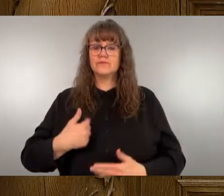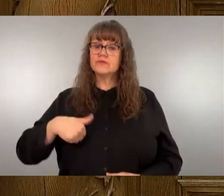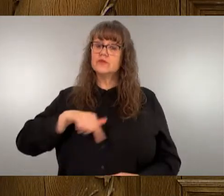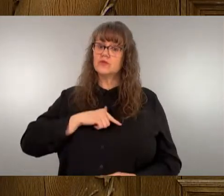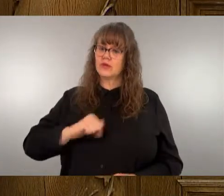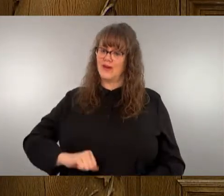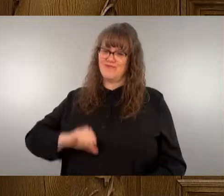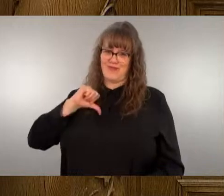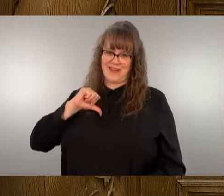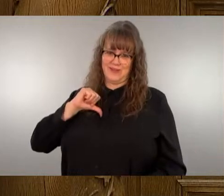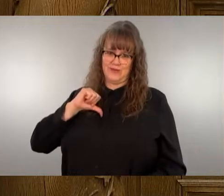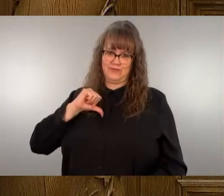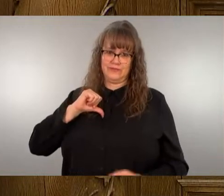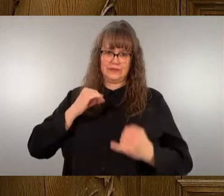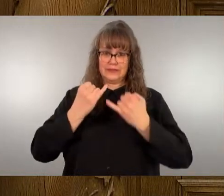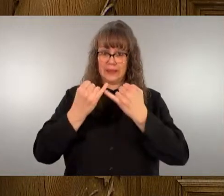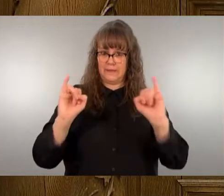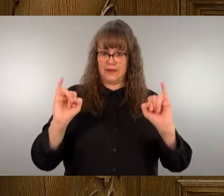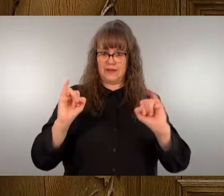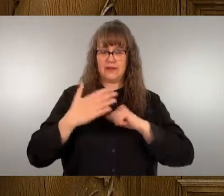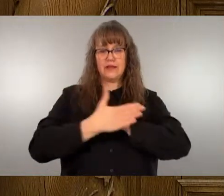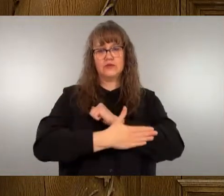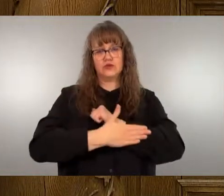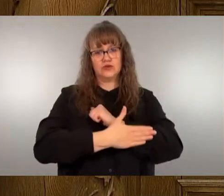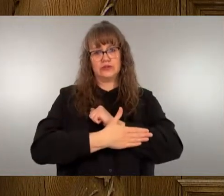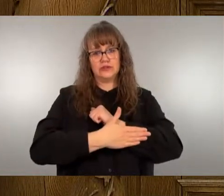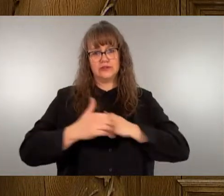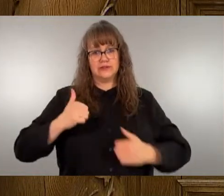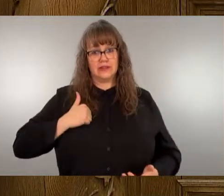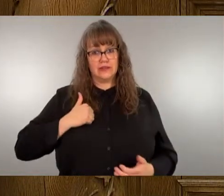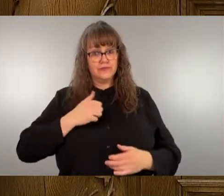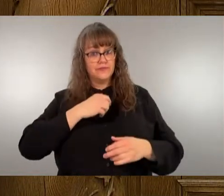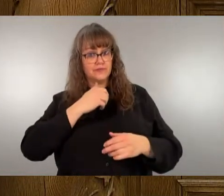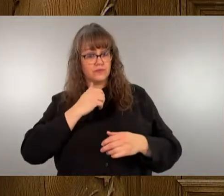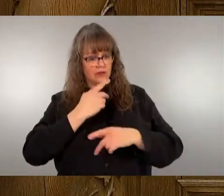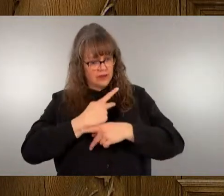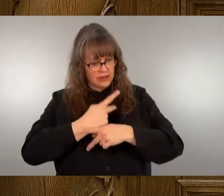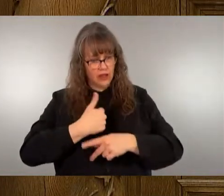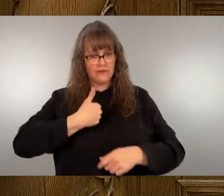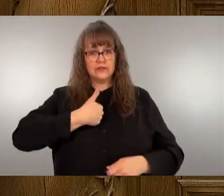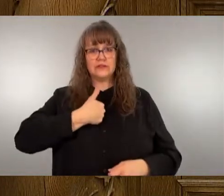neighbors, just as our BC wildfire firefighters were there for the people of Los